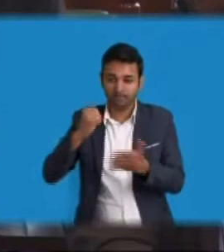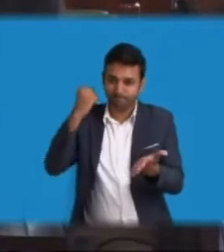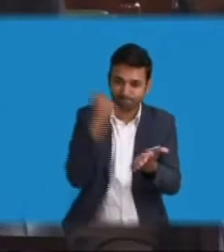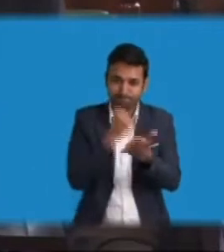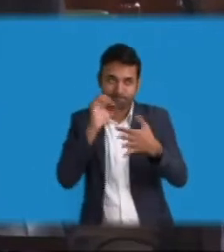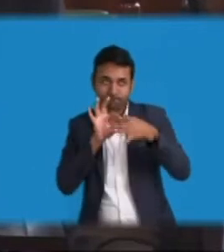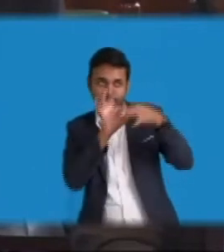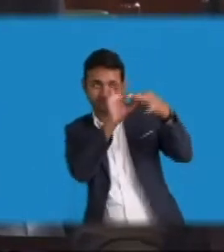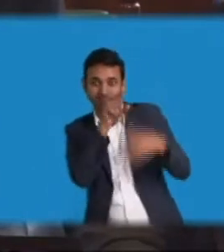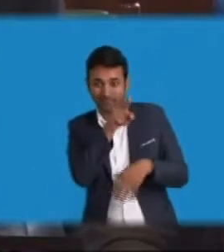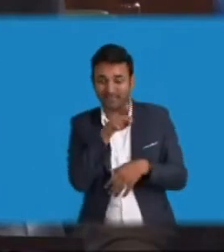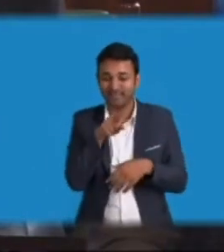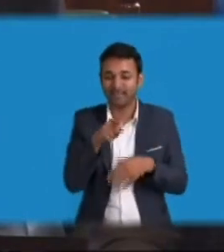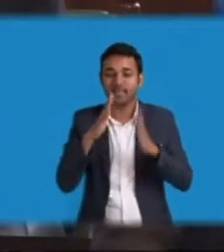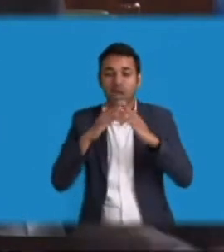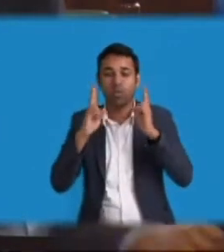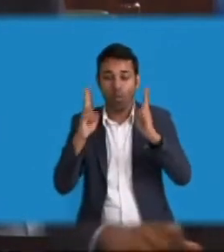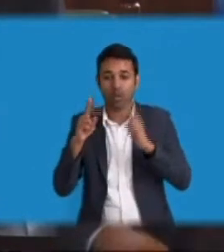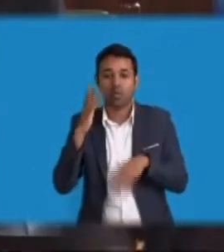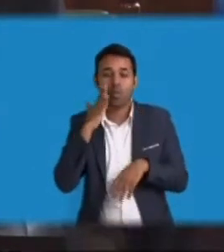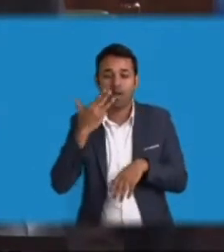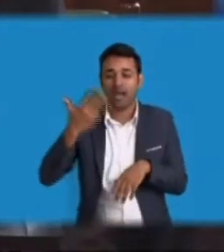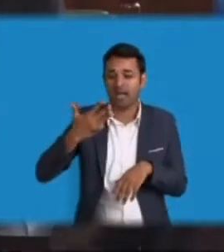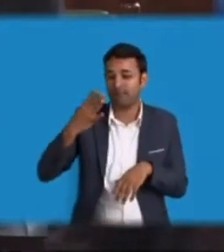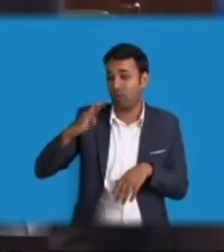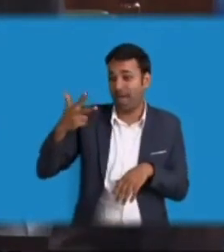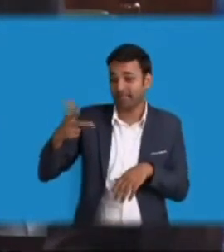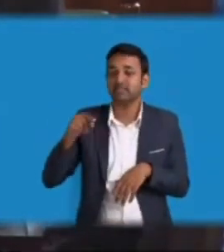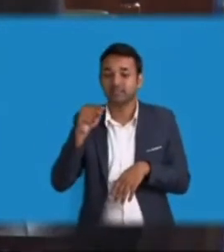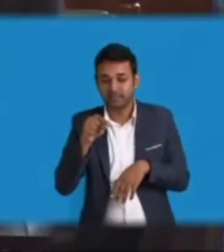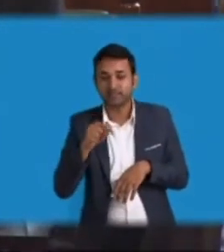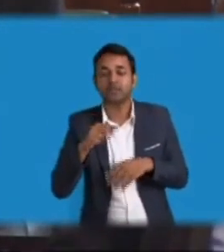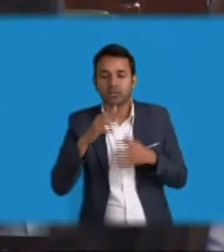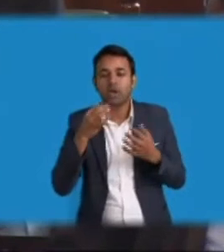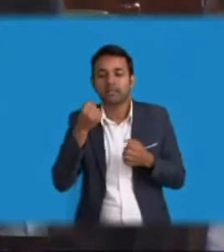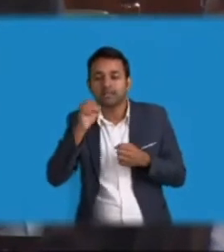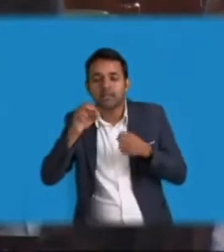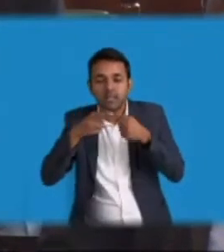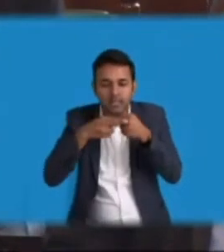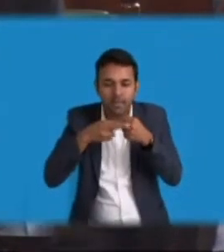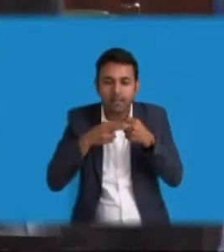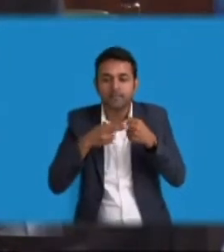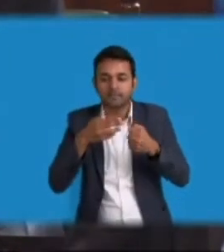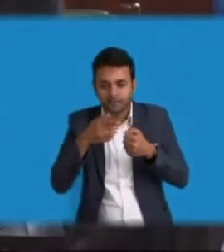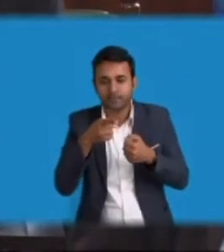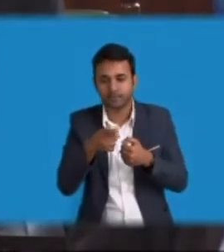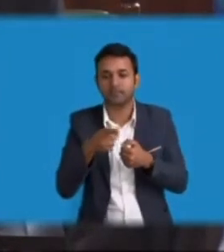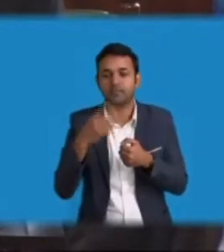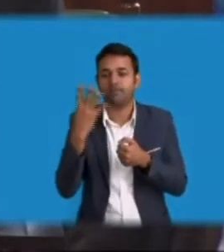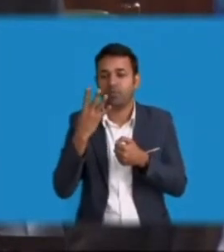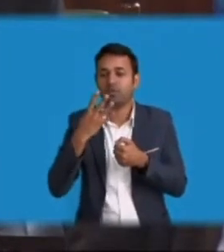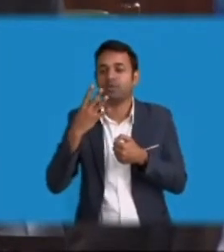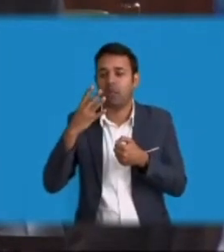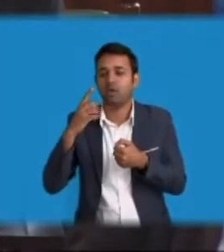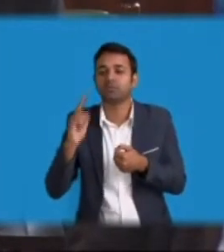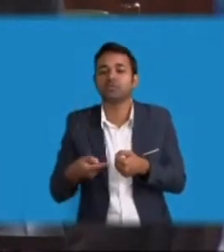in 1898 refurbished at a cost of $100,000. Foreshore upgrading works under the Japan aid at a